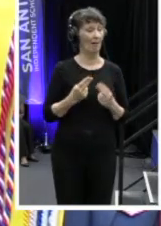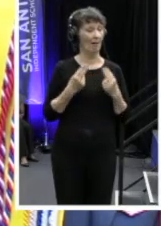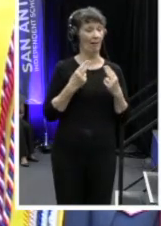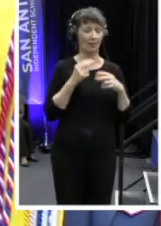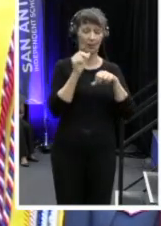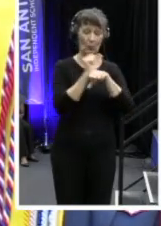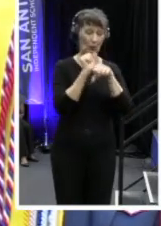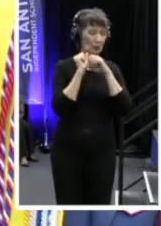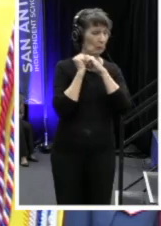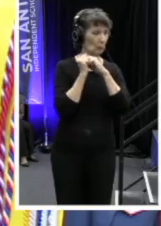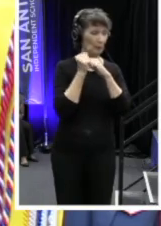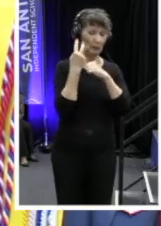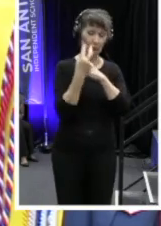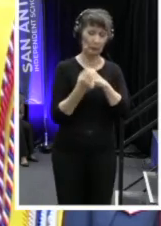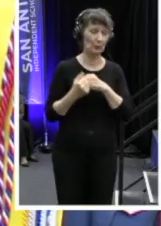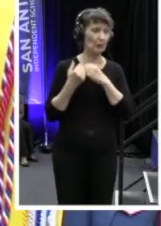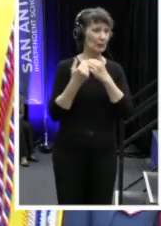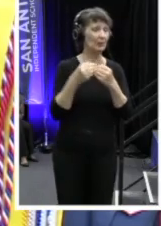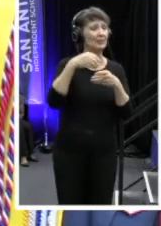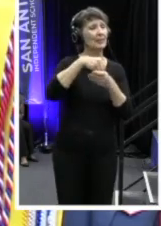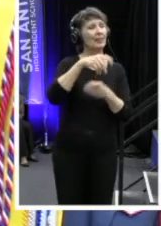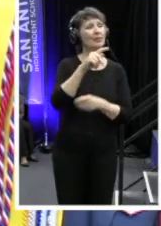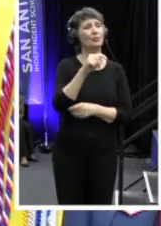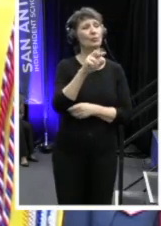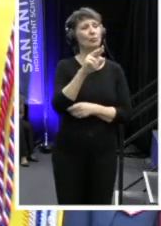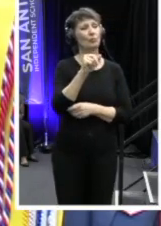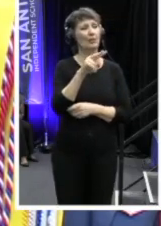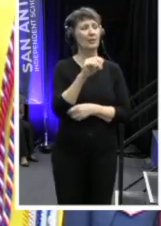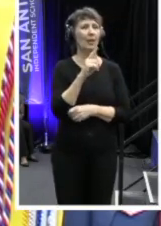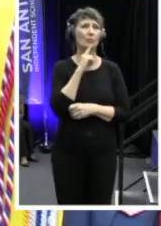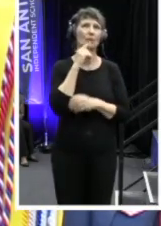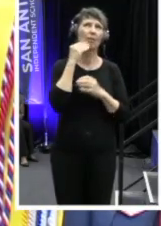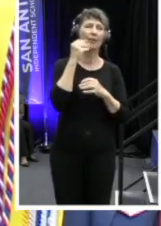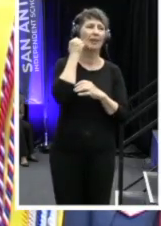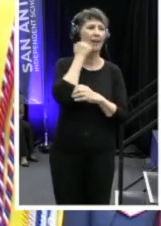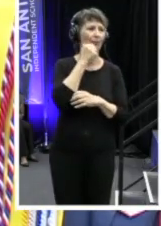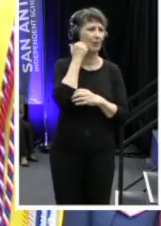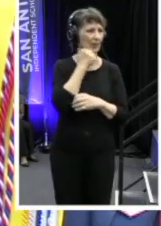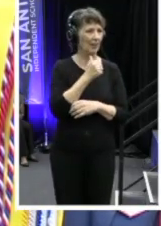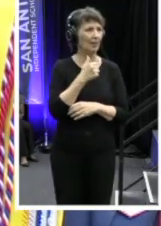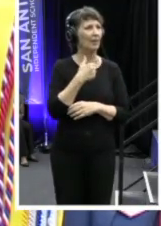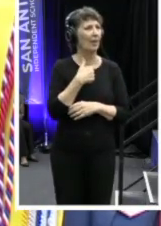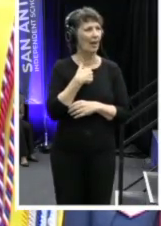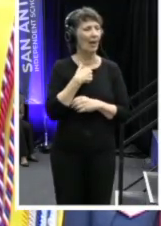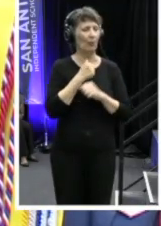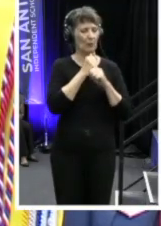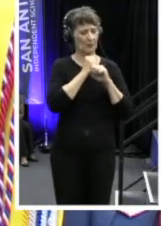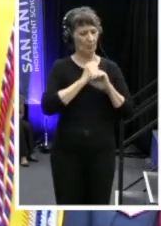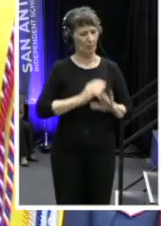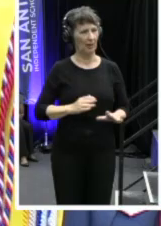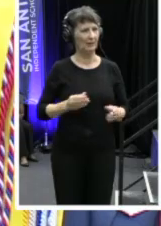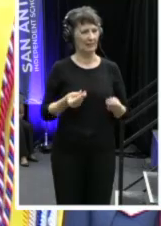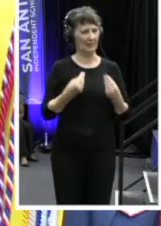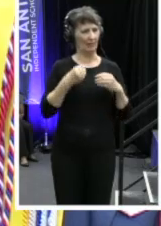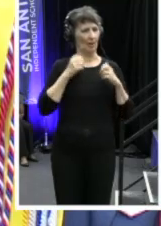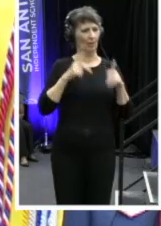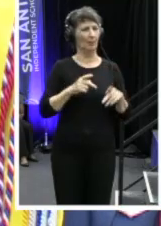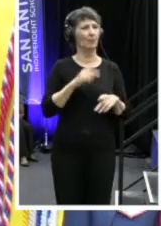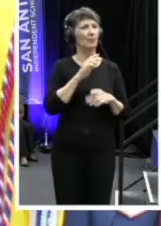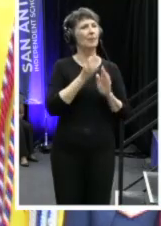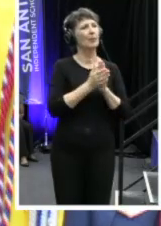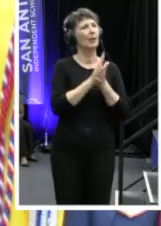work with you these past 2 years at Travis, and I am very thankful every day that I was blessed with the opportunity to be your